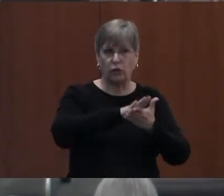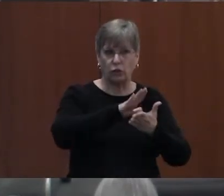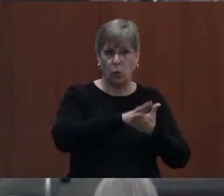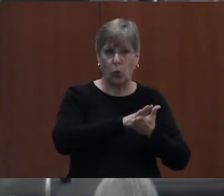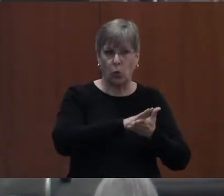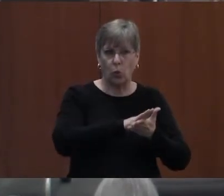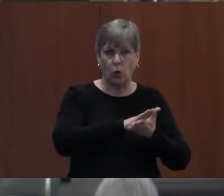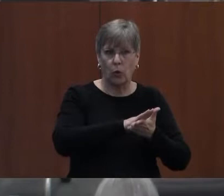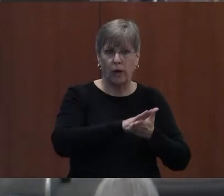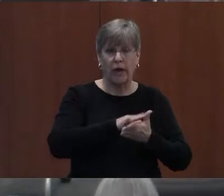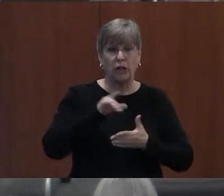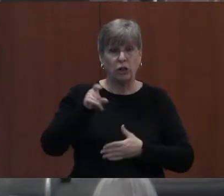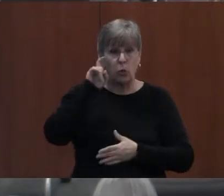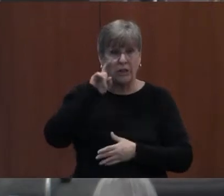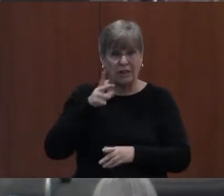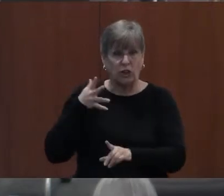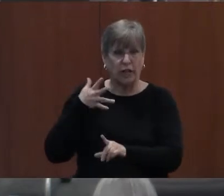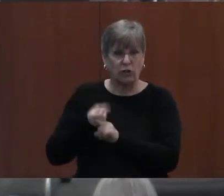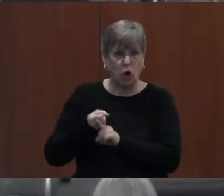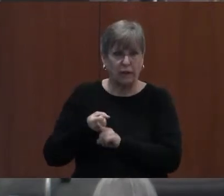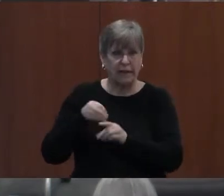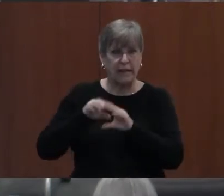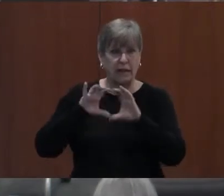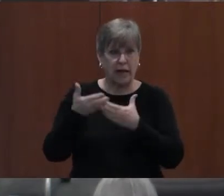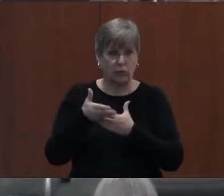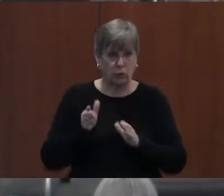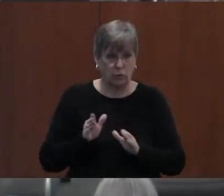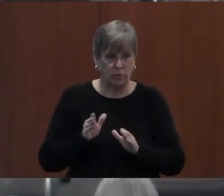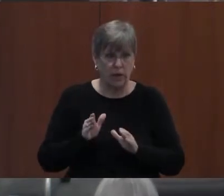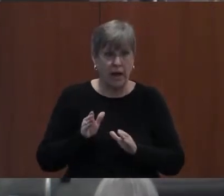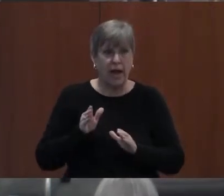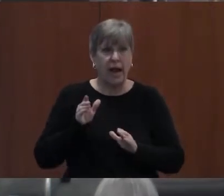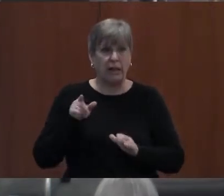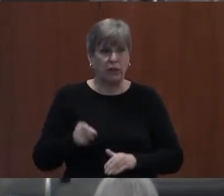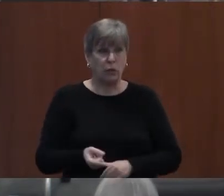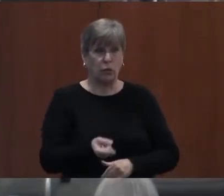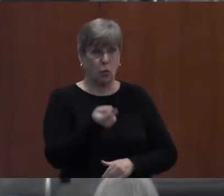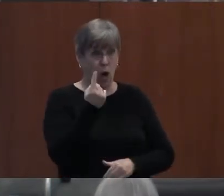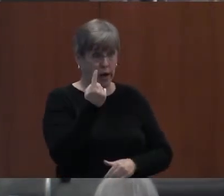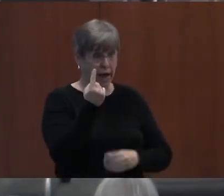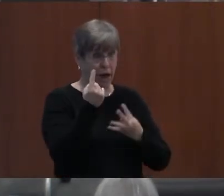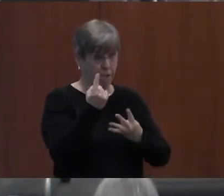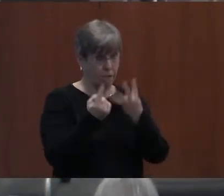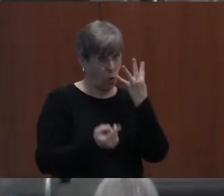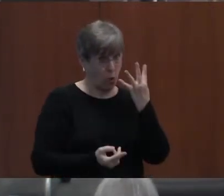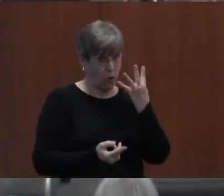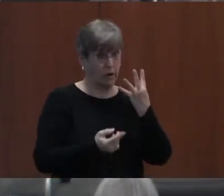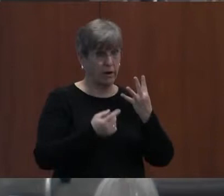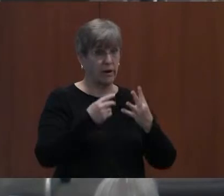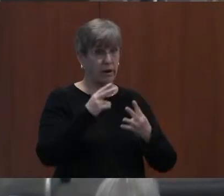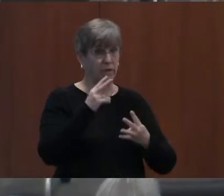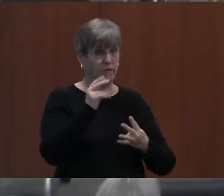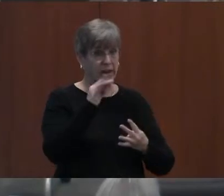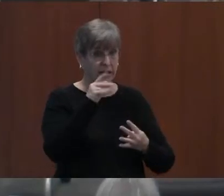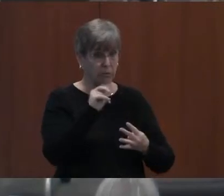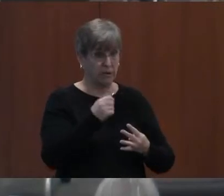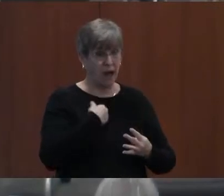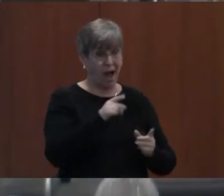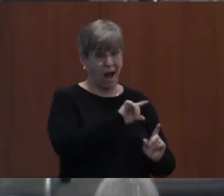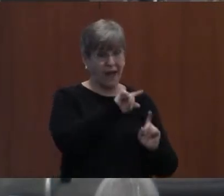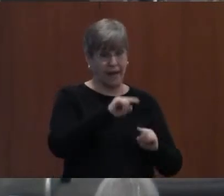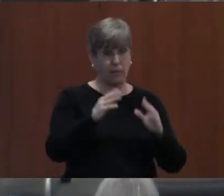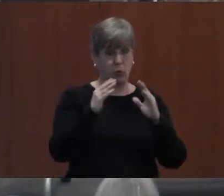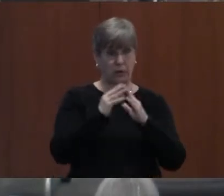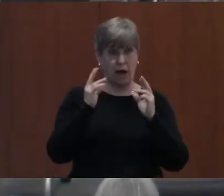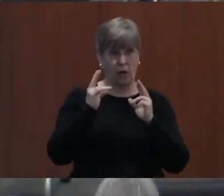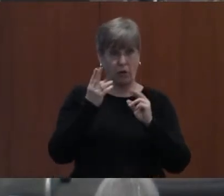She was sexually assaulted in the classroom, and she was one of 4 victims. I came to a town